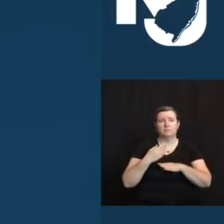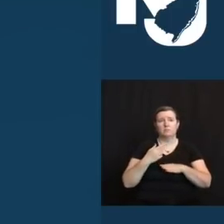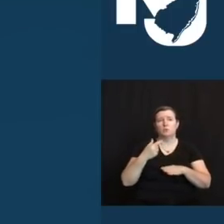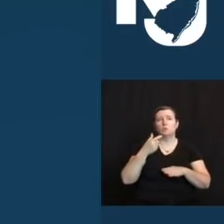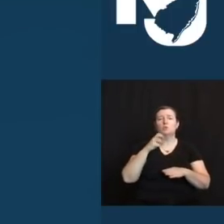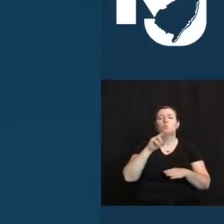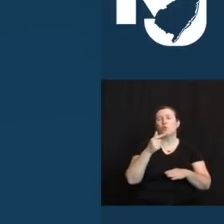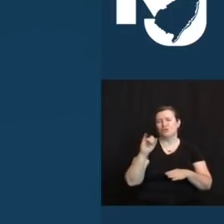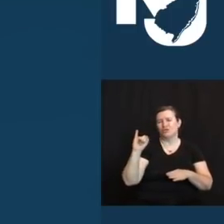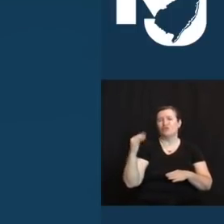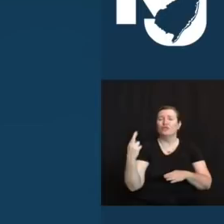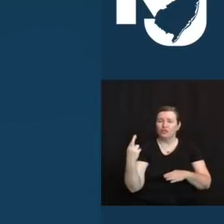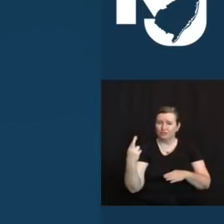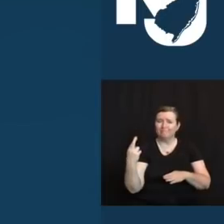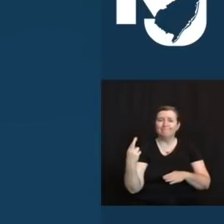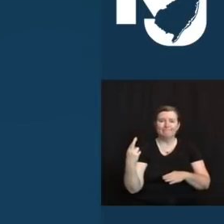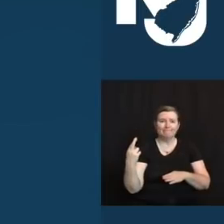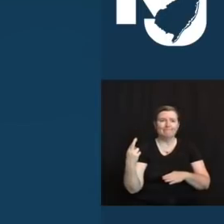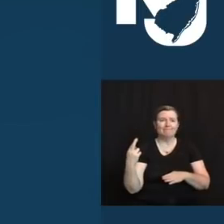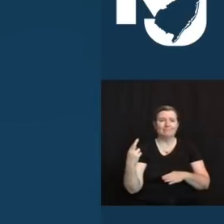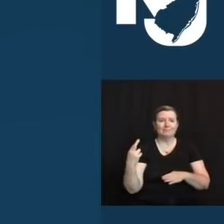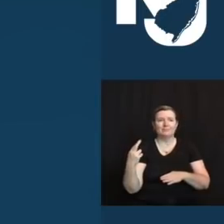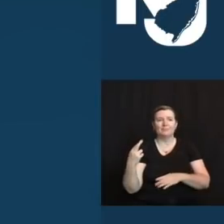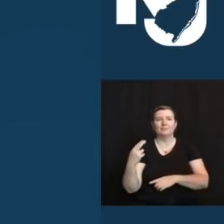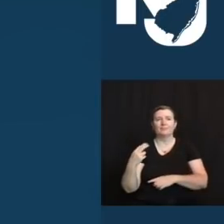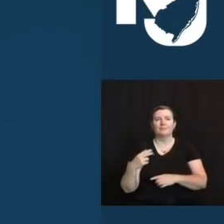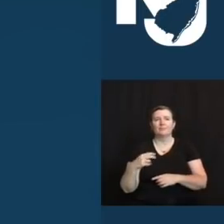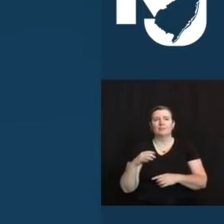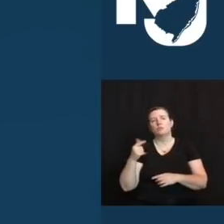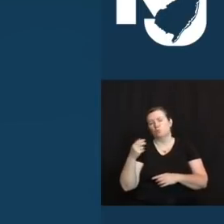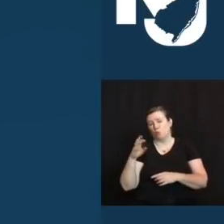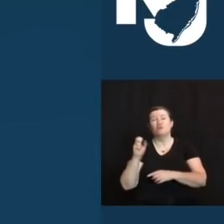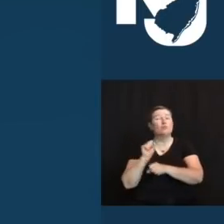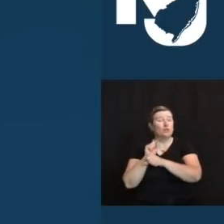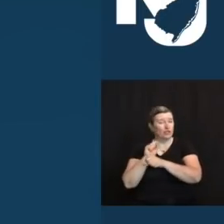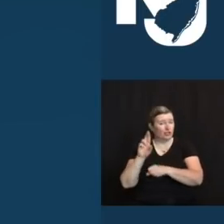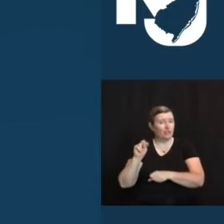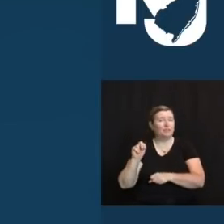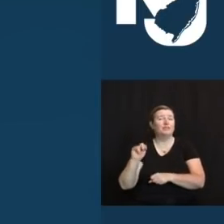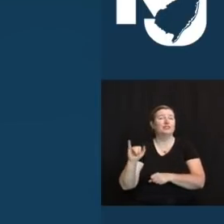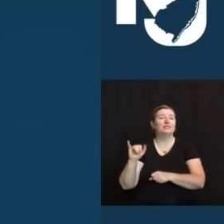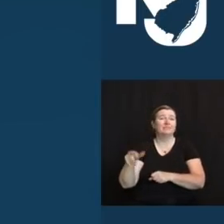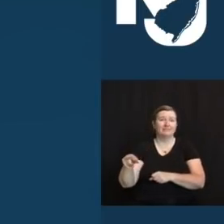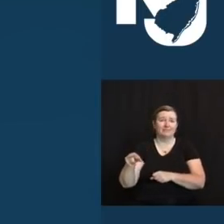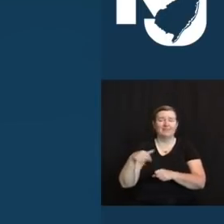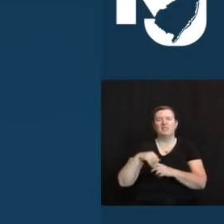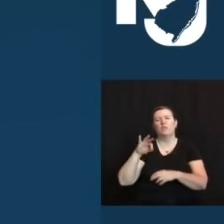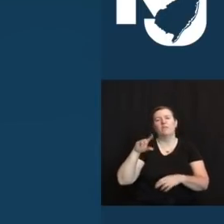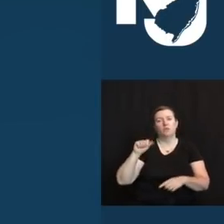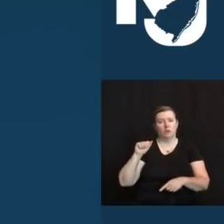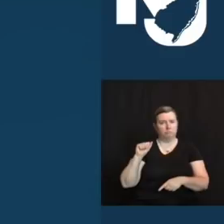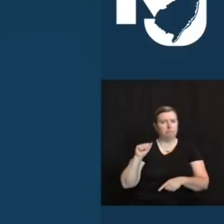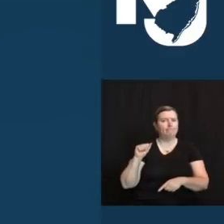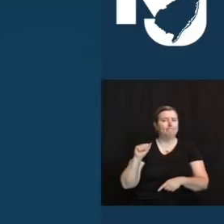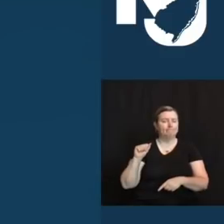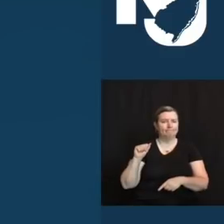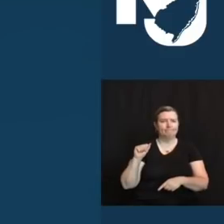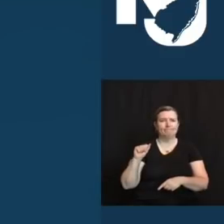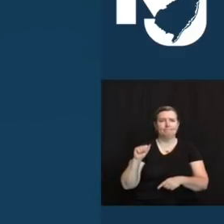George today works as a nurse in Florida. He's still in New Jersey, tying up the affairs of his mom and